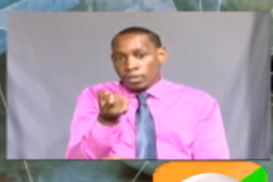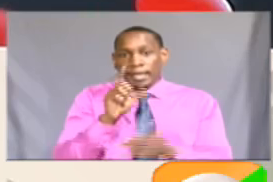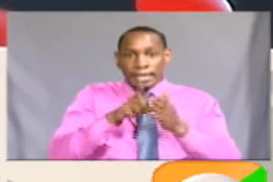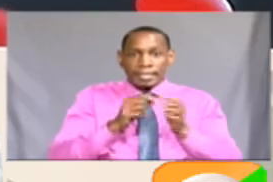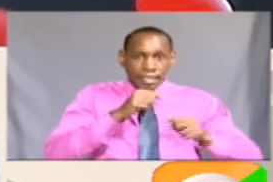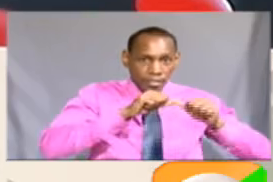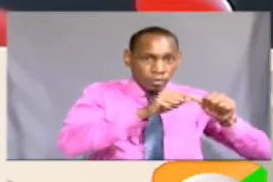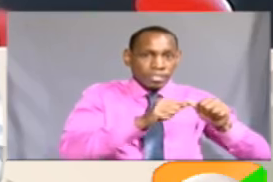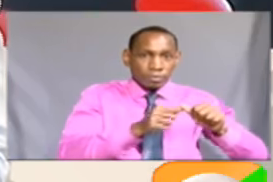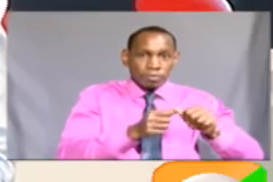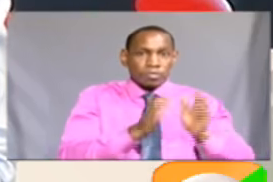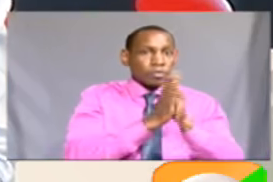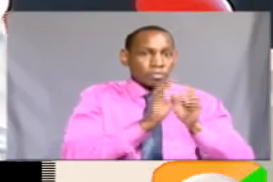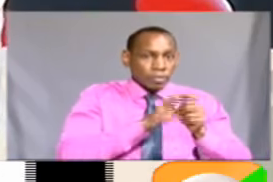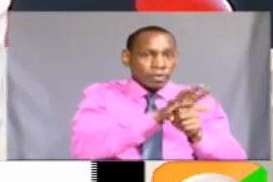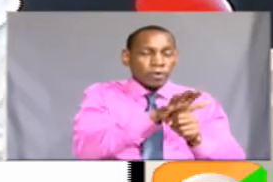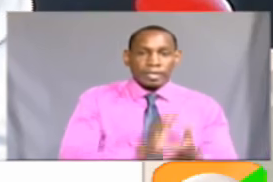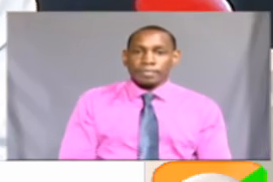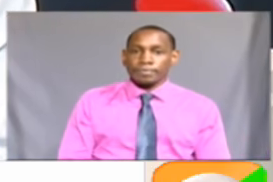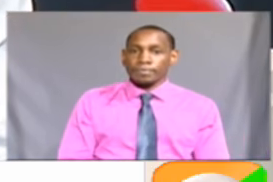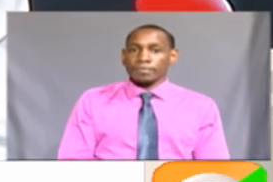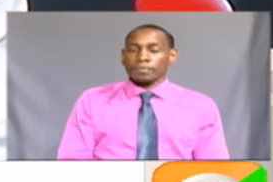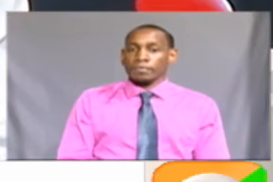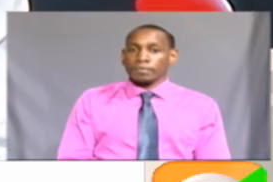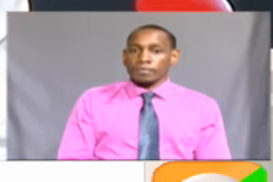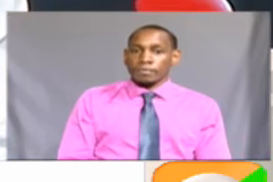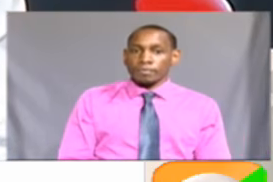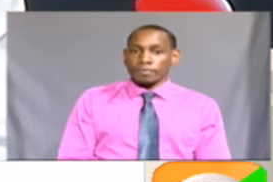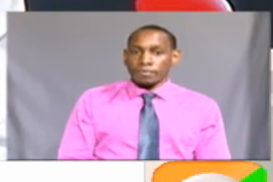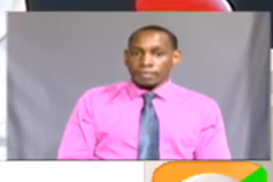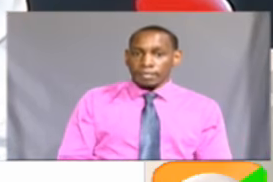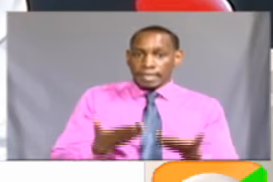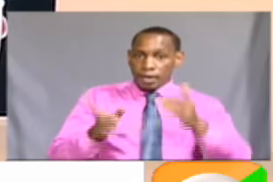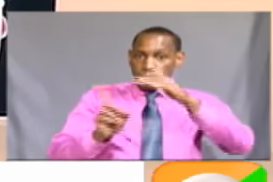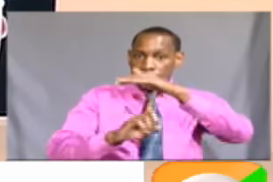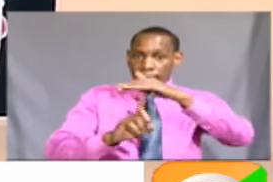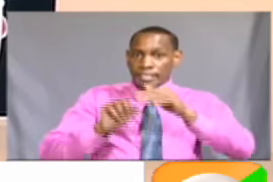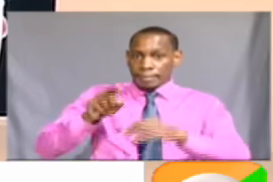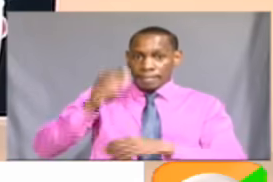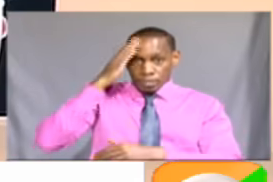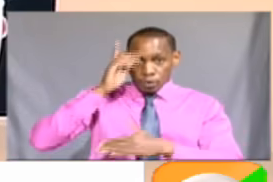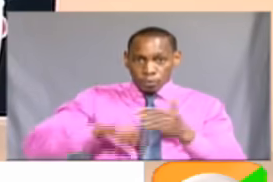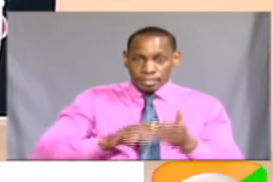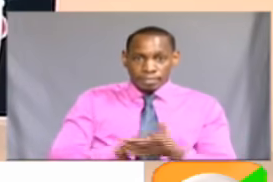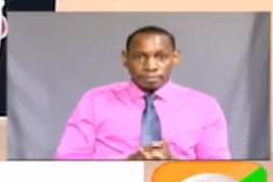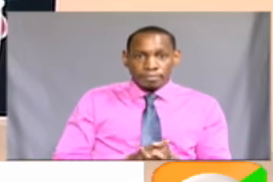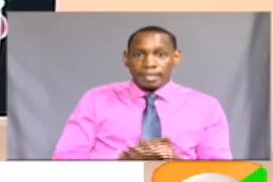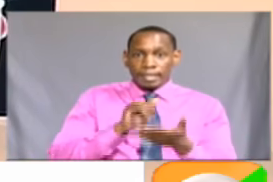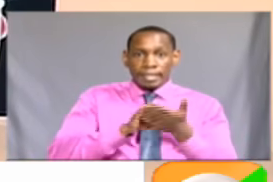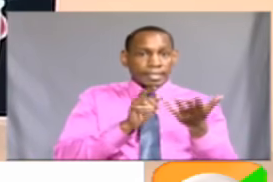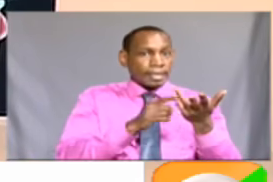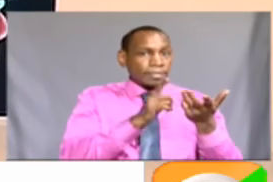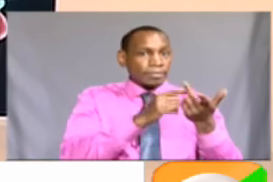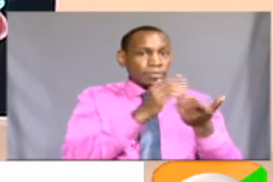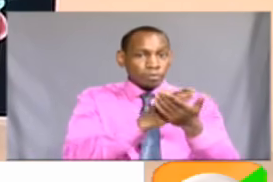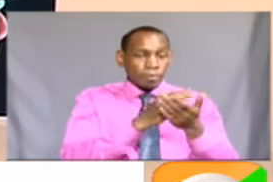Then you just go right back mm-hmm. to COVID. Absolutely. So what the ministry ought to be aware of is these numbers are